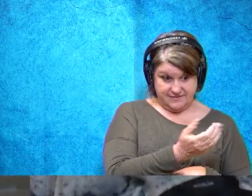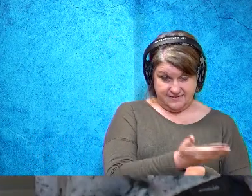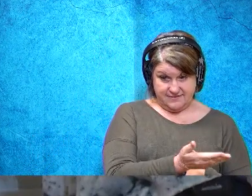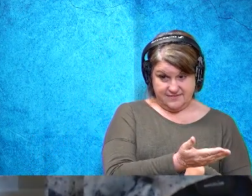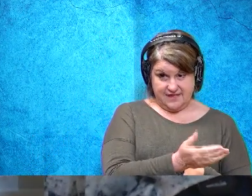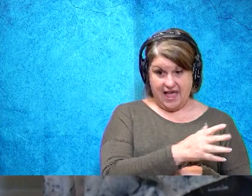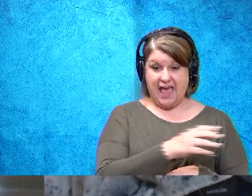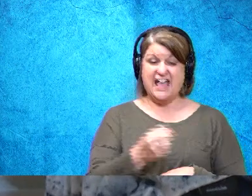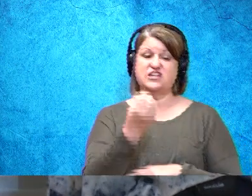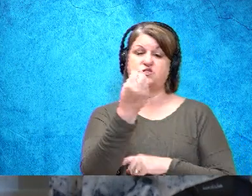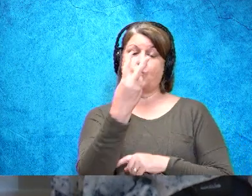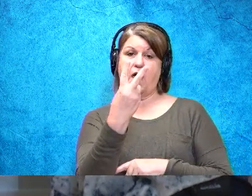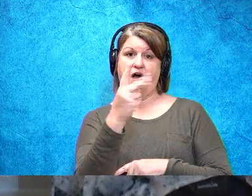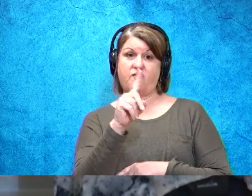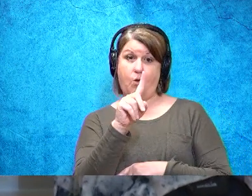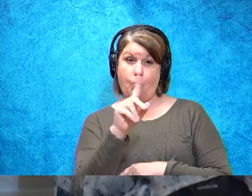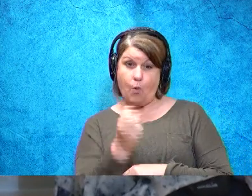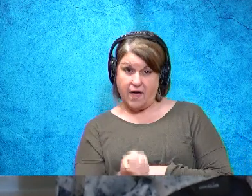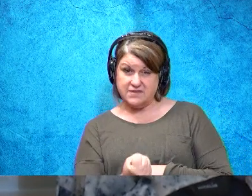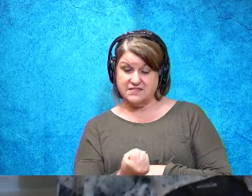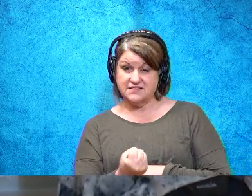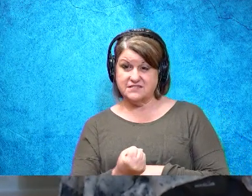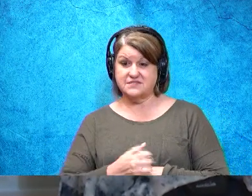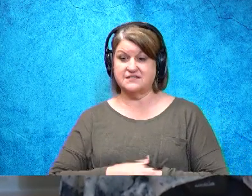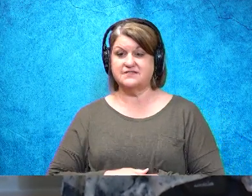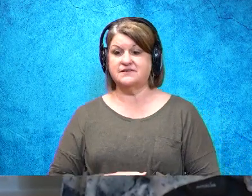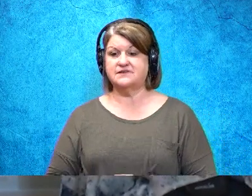and 12 ones.